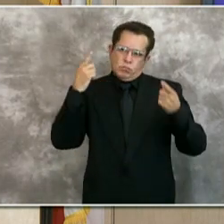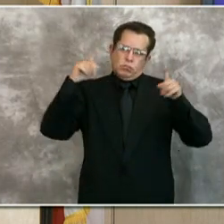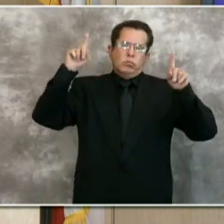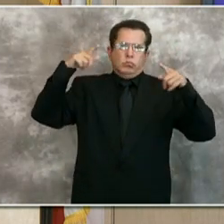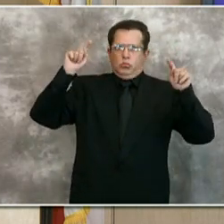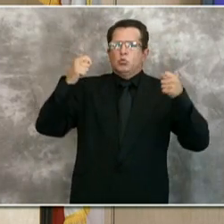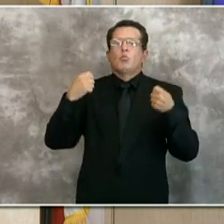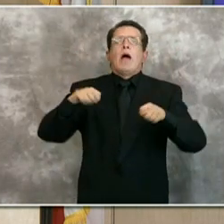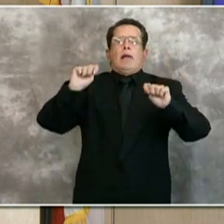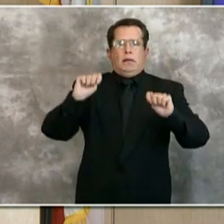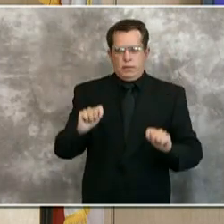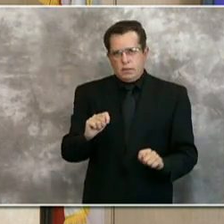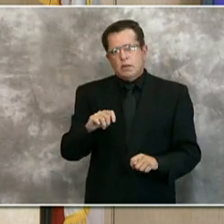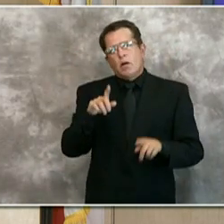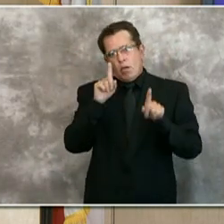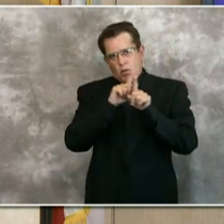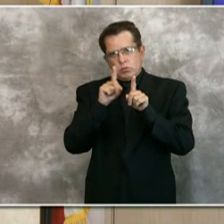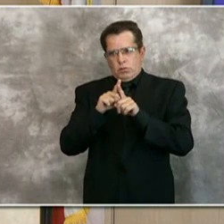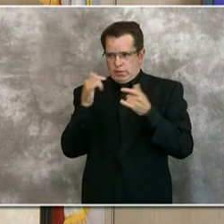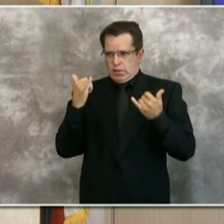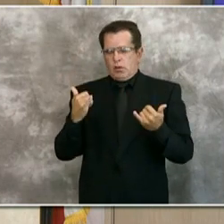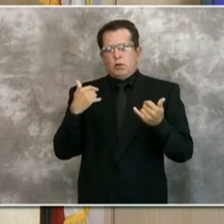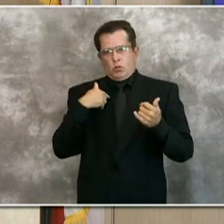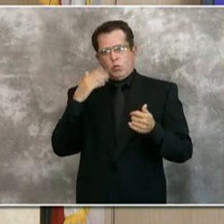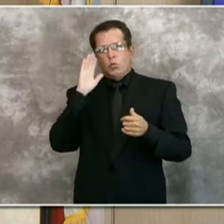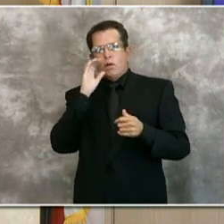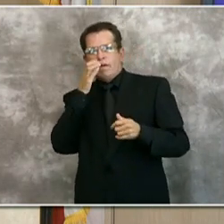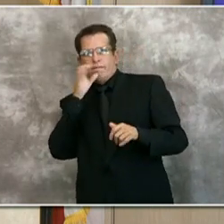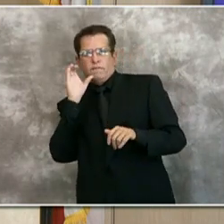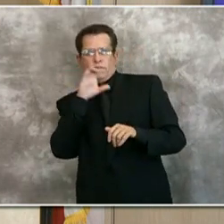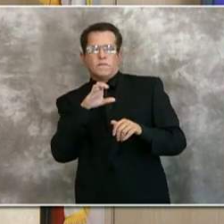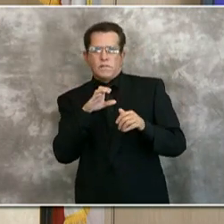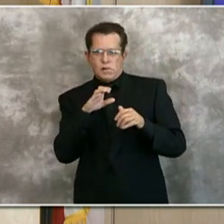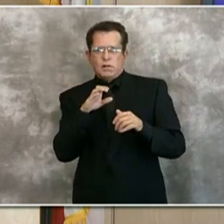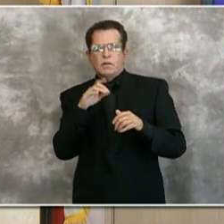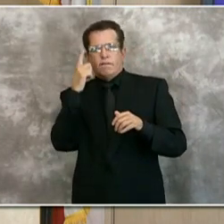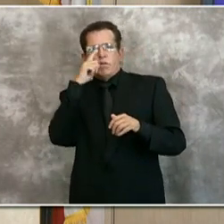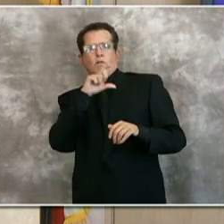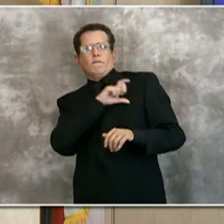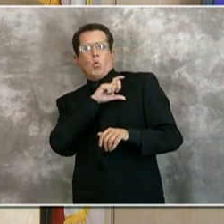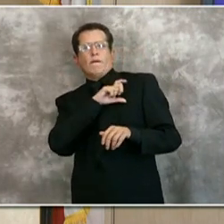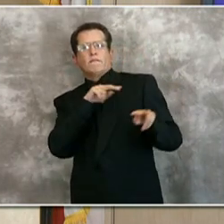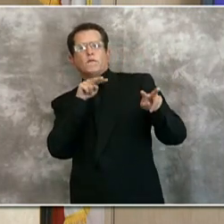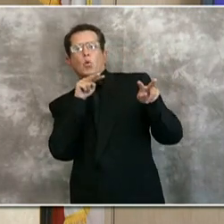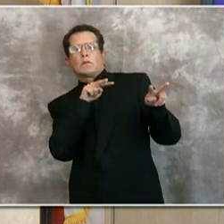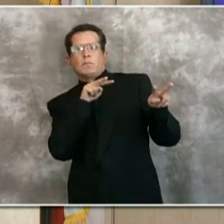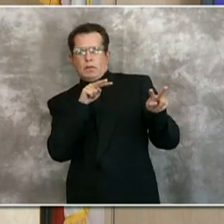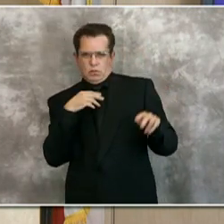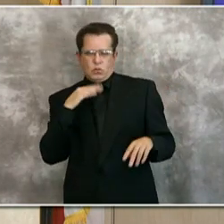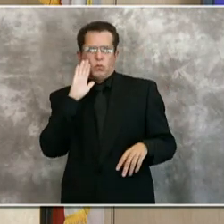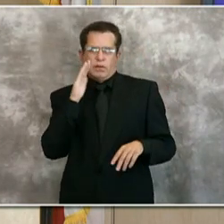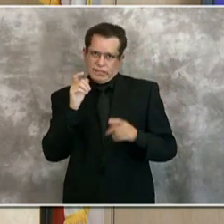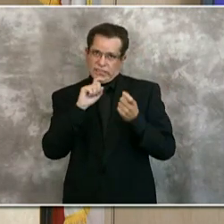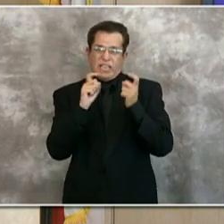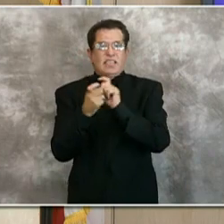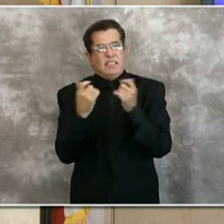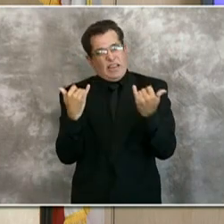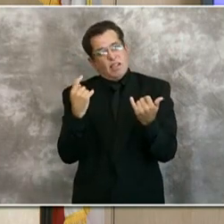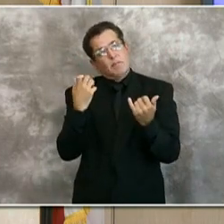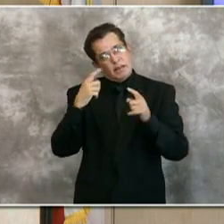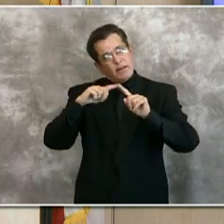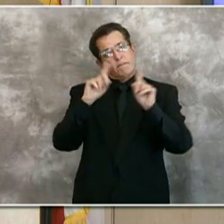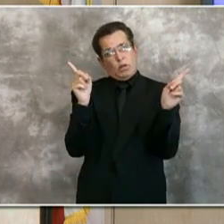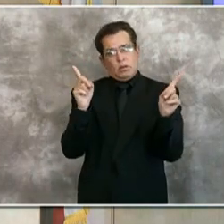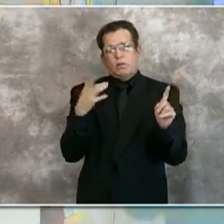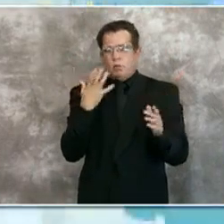Supervisor Cox mentioned on enforcement, we're also making some modifications and changes to what we're doing surrounding enforcement. And I'd like to bring up 2 slides